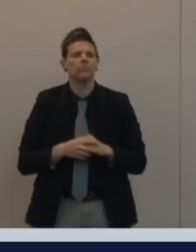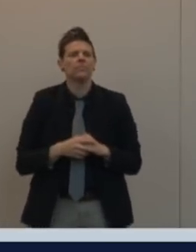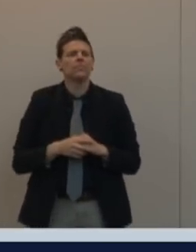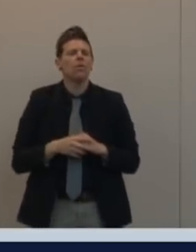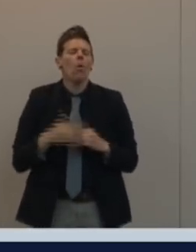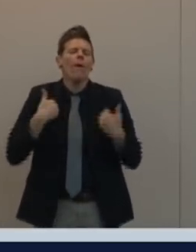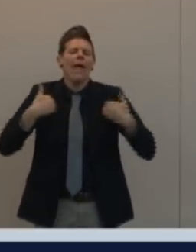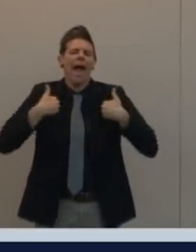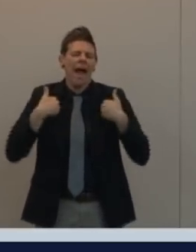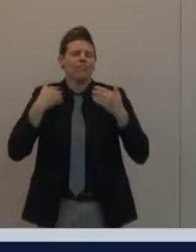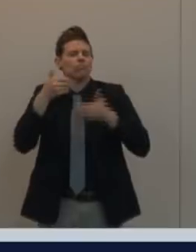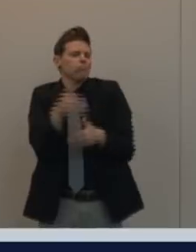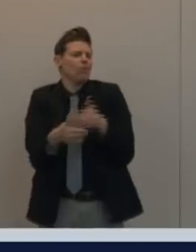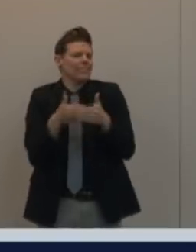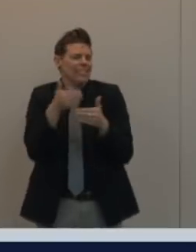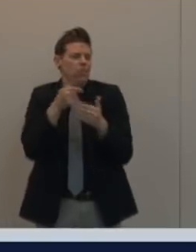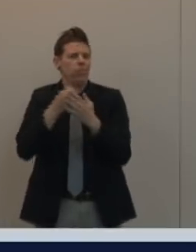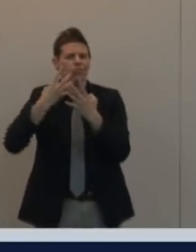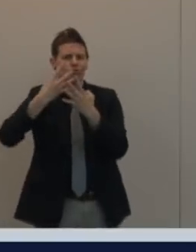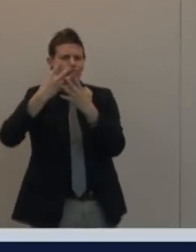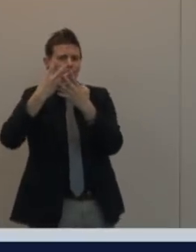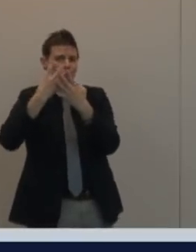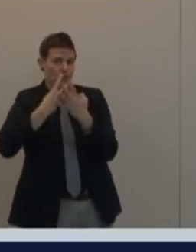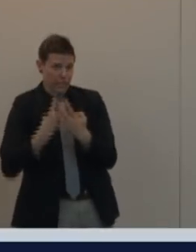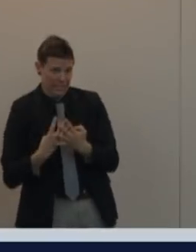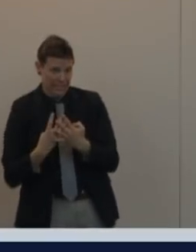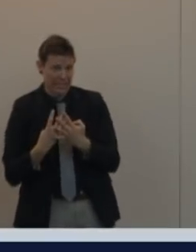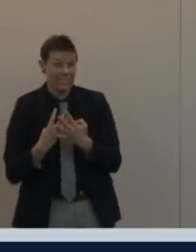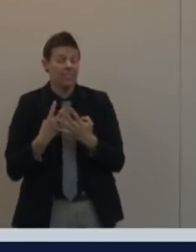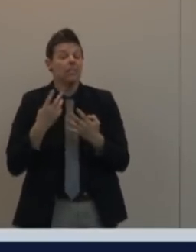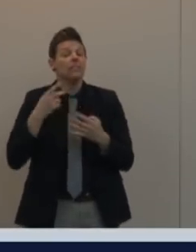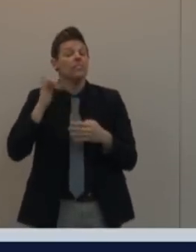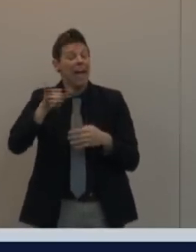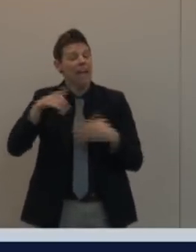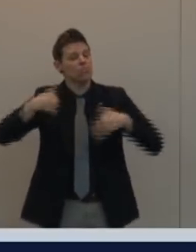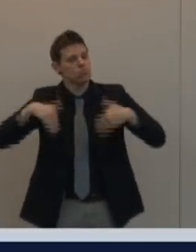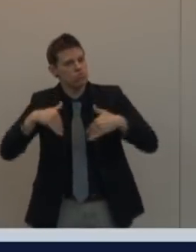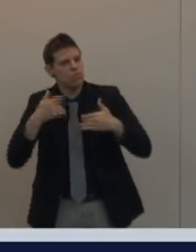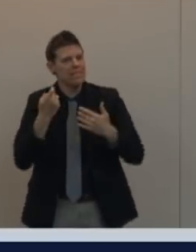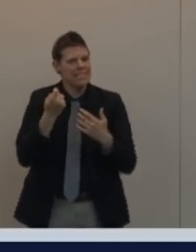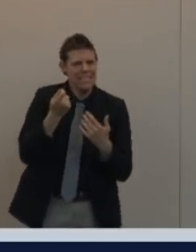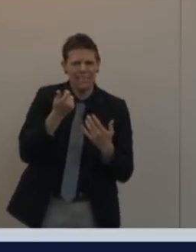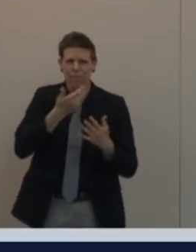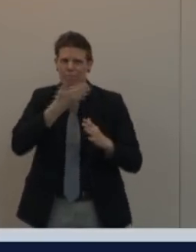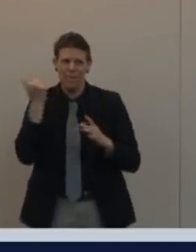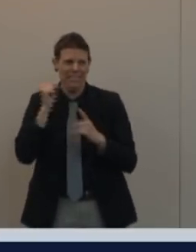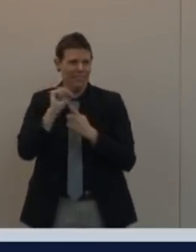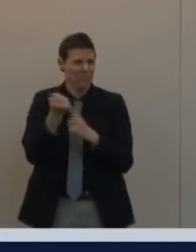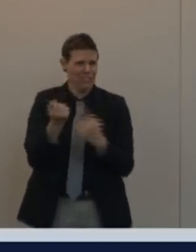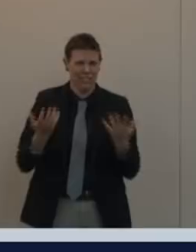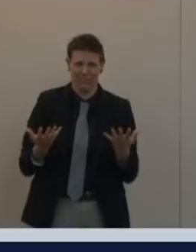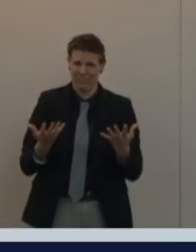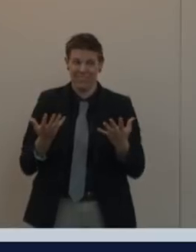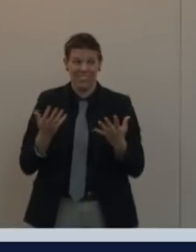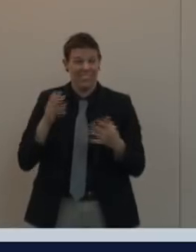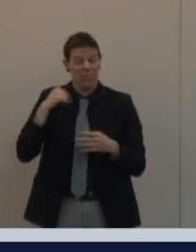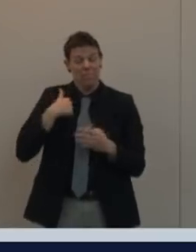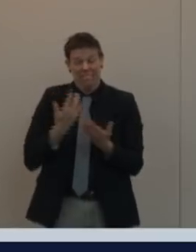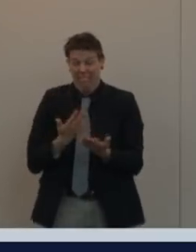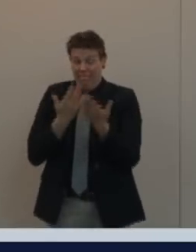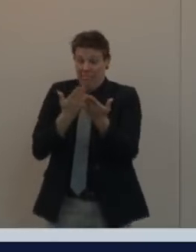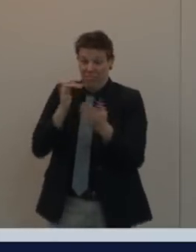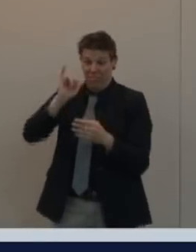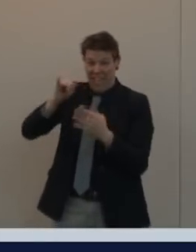getting benefits. Now, frankly, even under the best of circumstances, I don't think this is an effective tool to provide